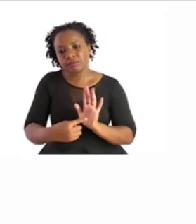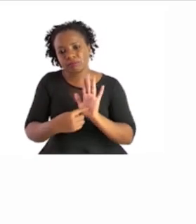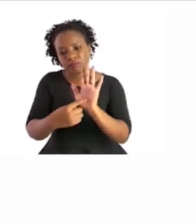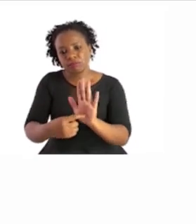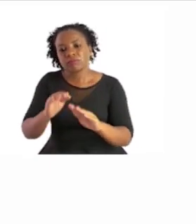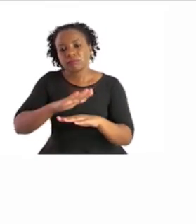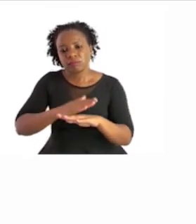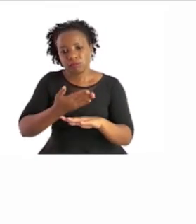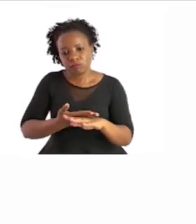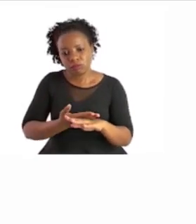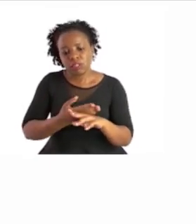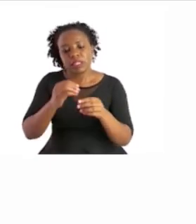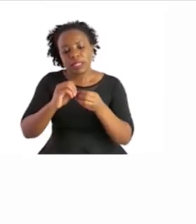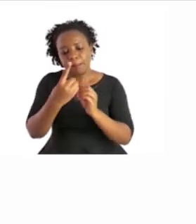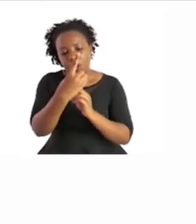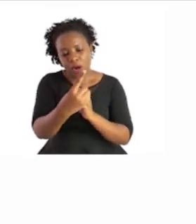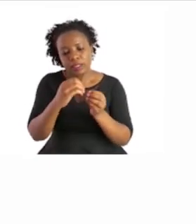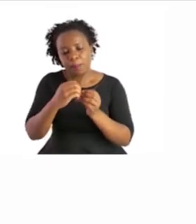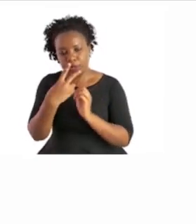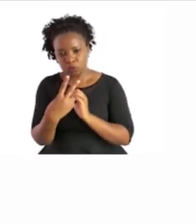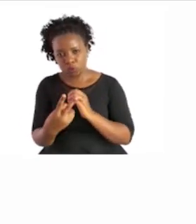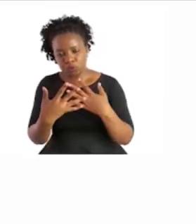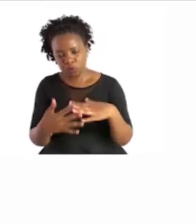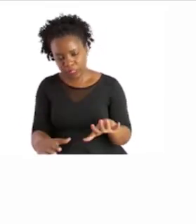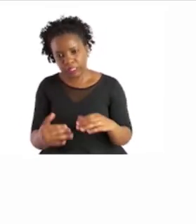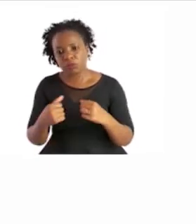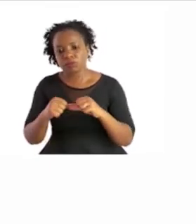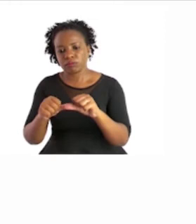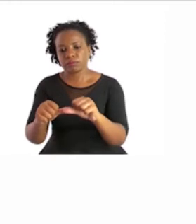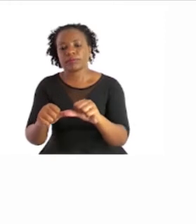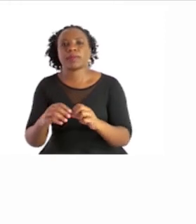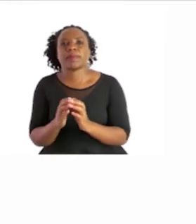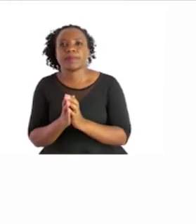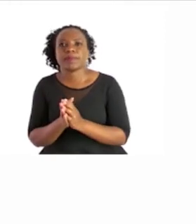commerce region and checkers supermarket.